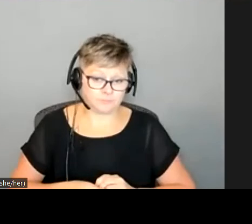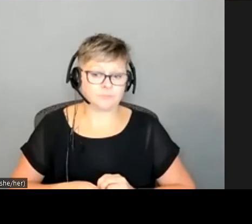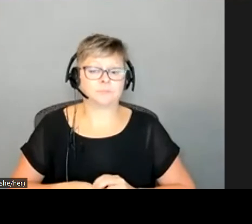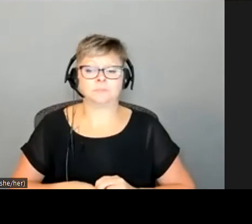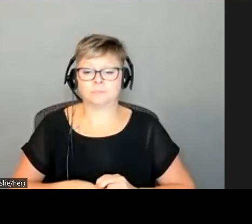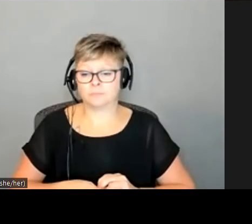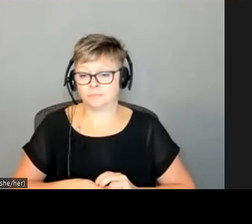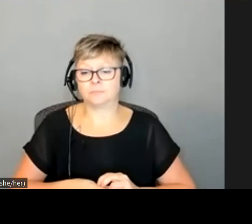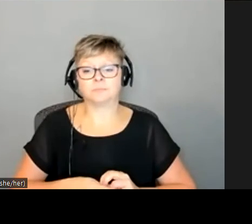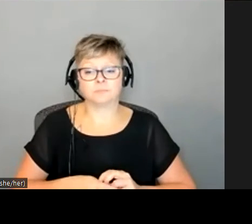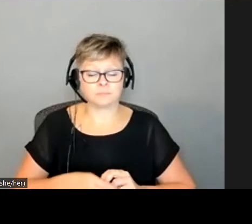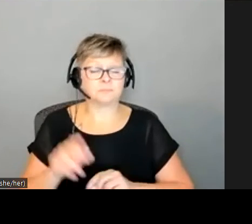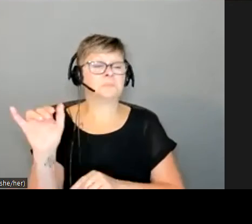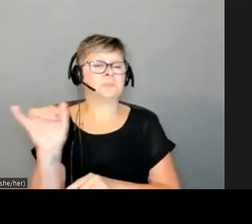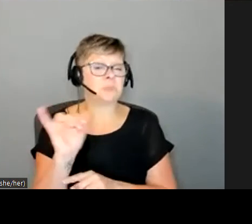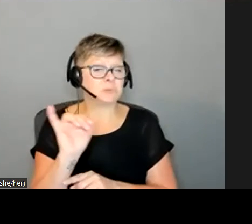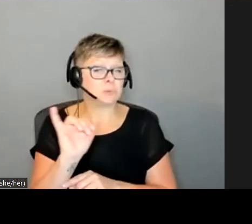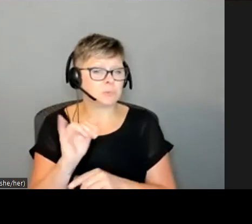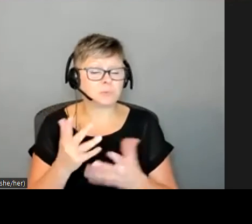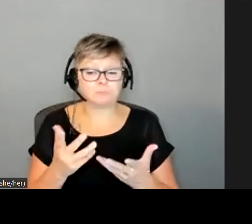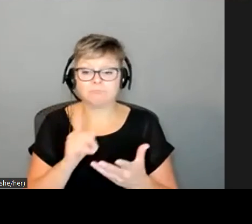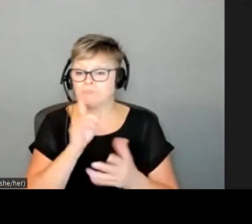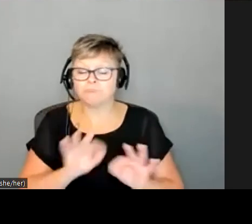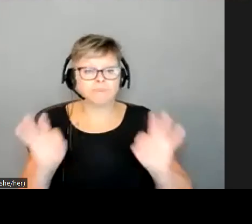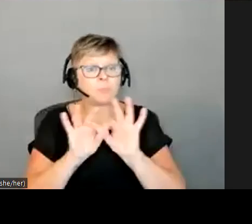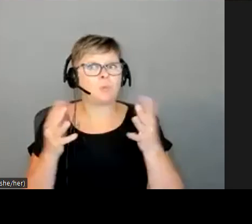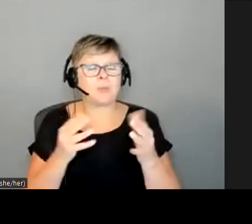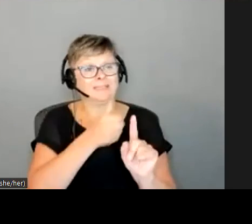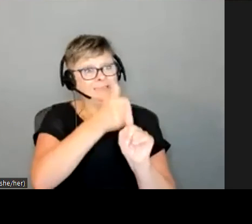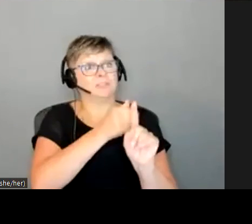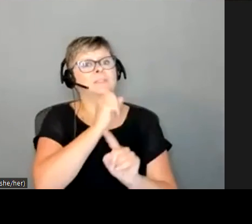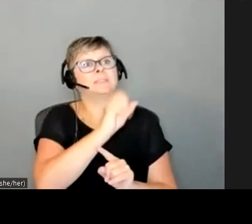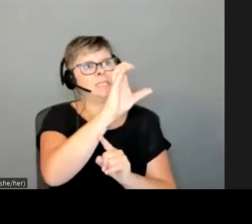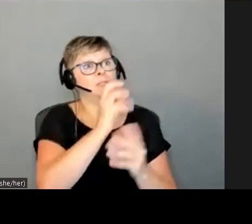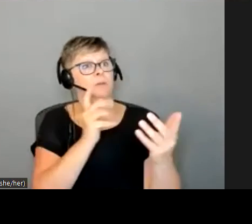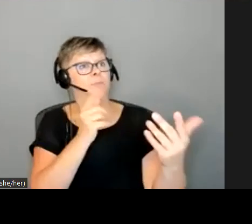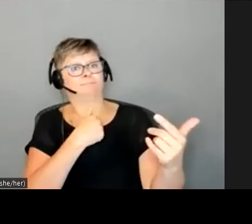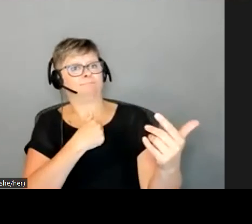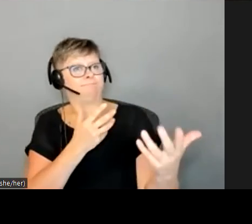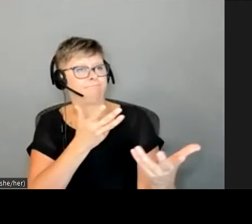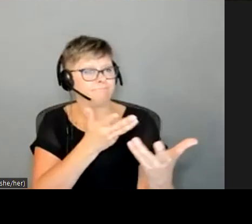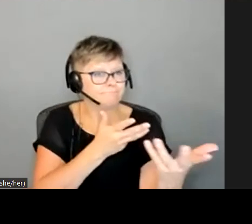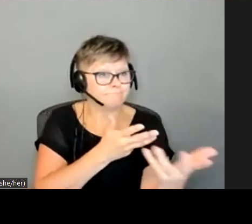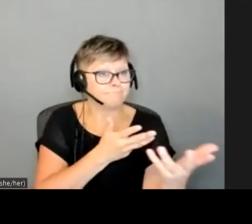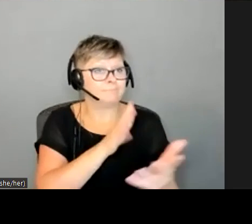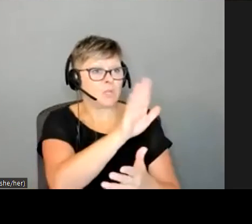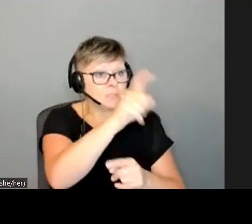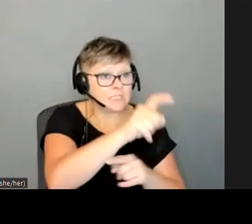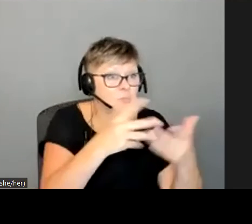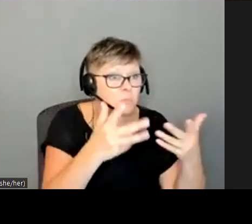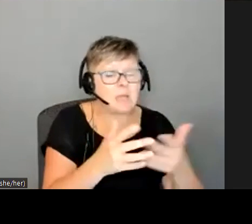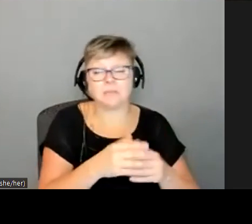you know, meeting each elder, each senior where they're at in whether they have